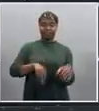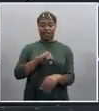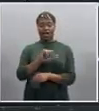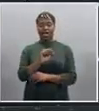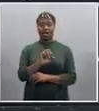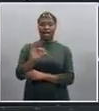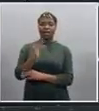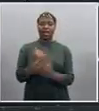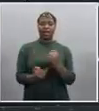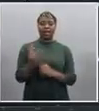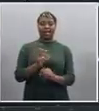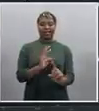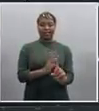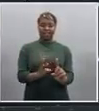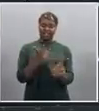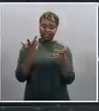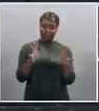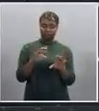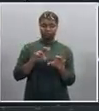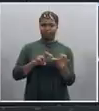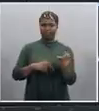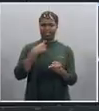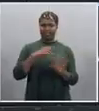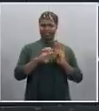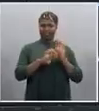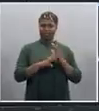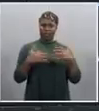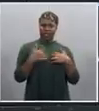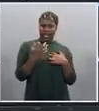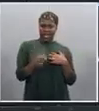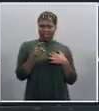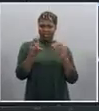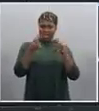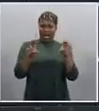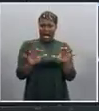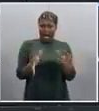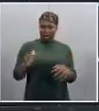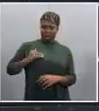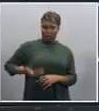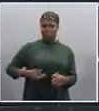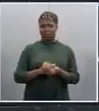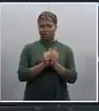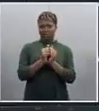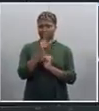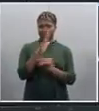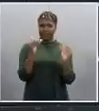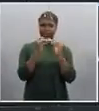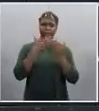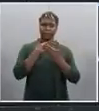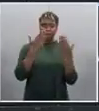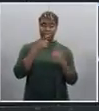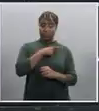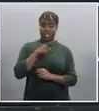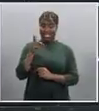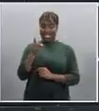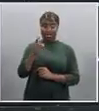IAAF's Independent Disciplinary Tribunal, citing ethical concerns about the way the federation treats its female athletes.